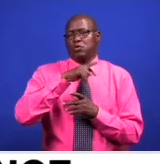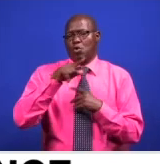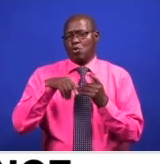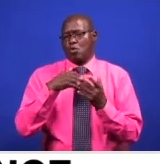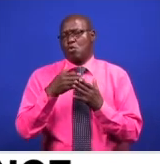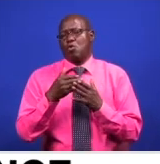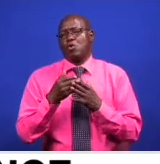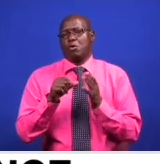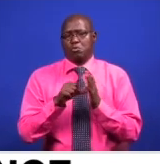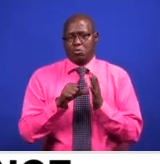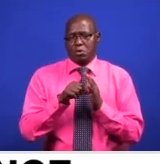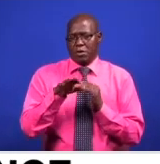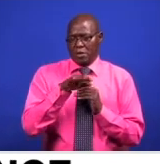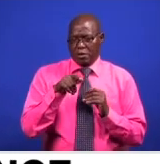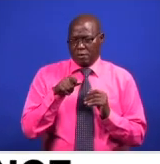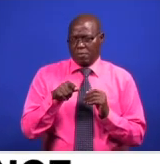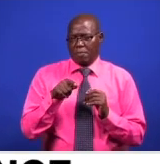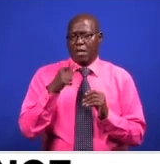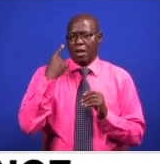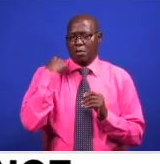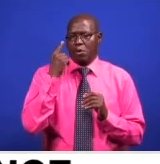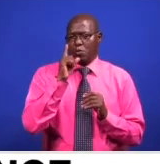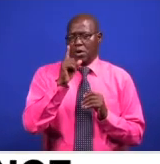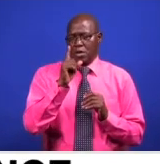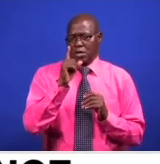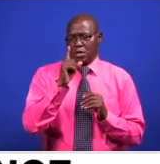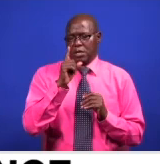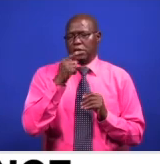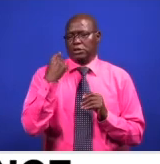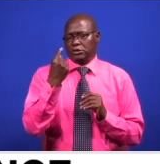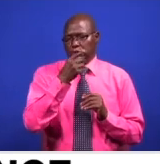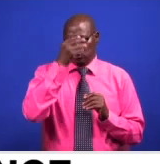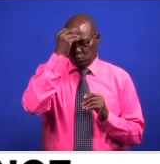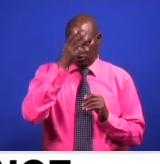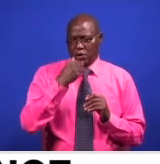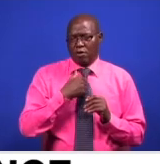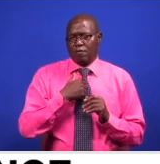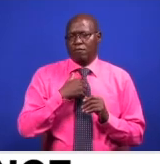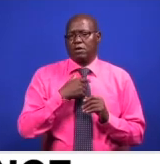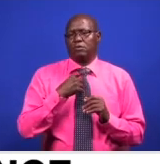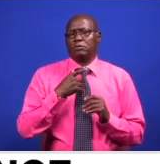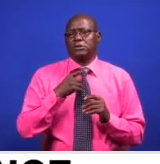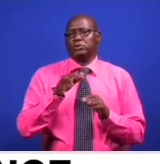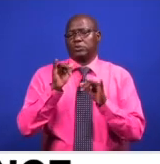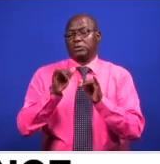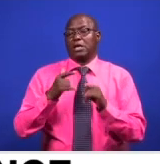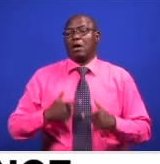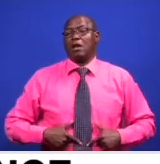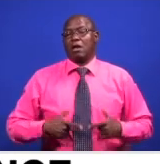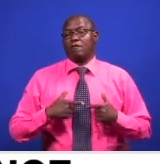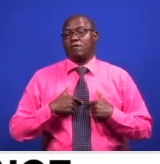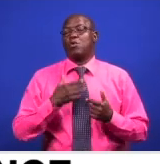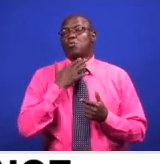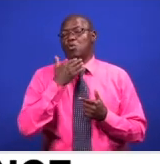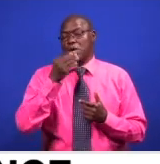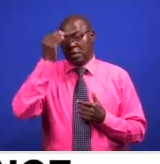area is facing with that, the number one drive that every single student has is to stay alive. And we want to get educated, but when